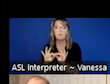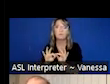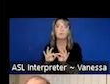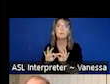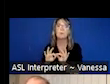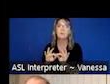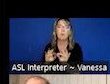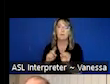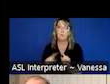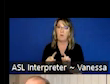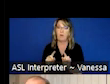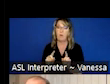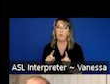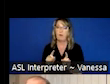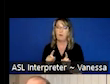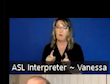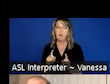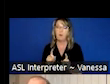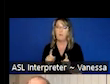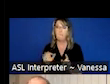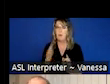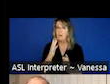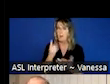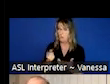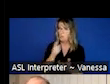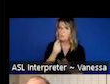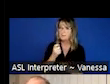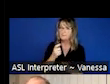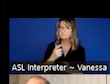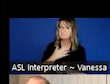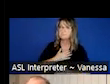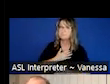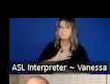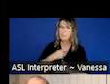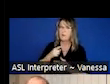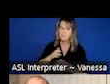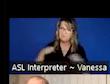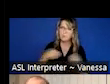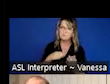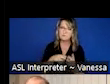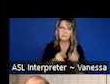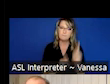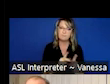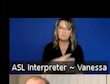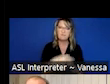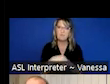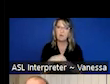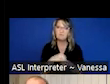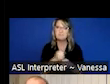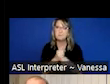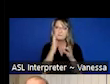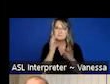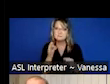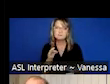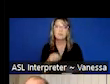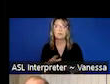that I really liked was the fact that it centered individuals in the decision-making, it focused